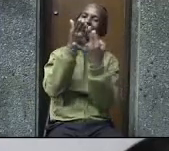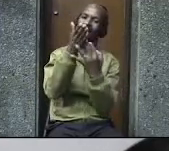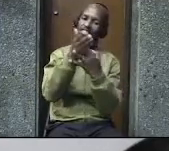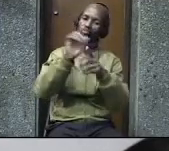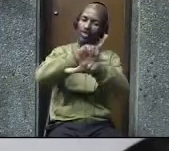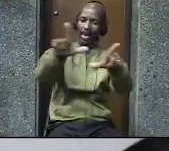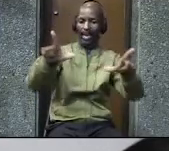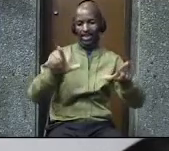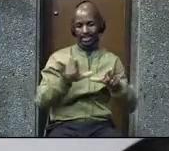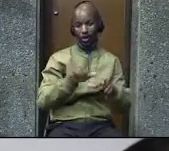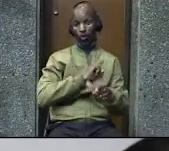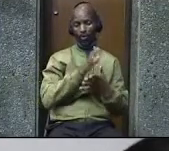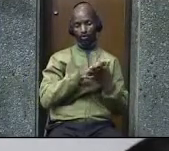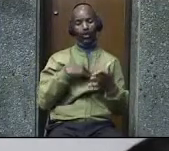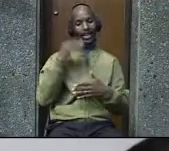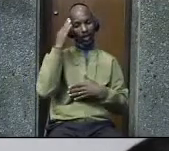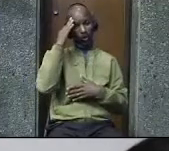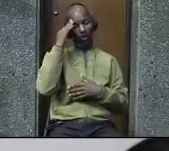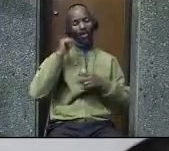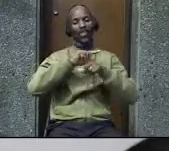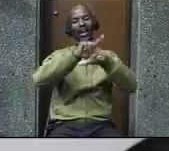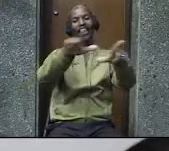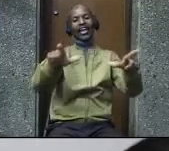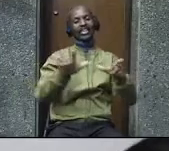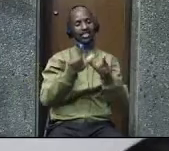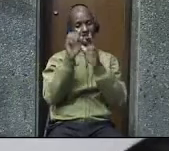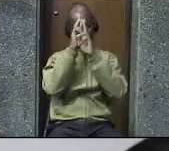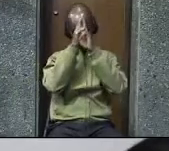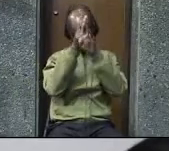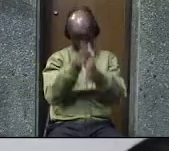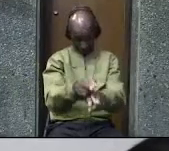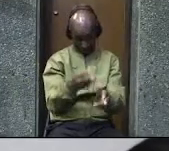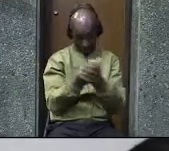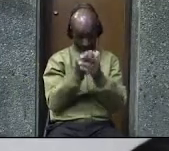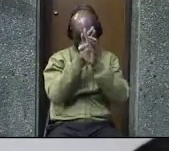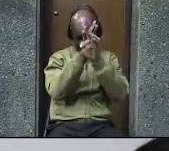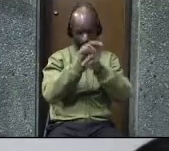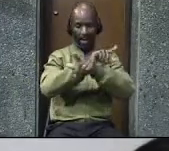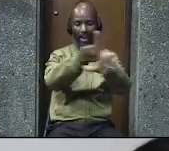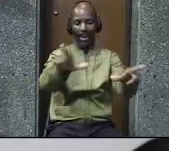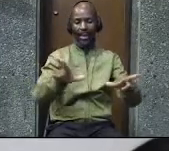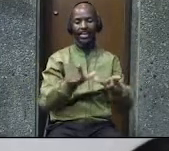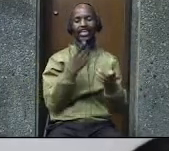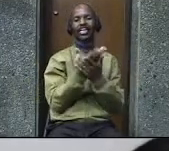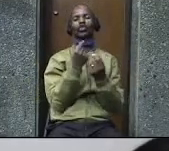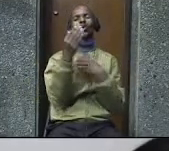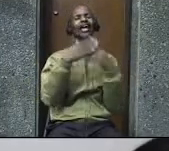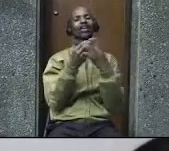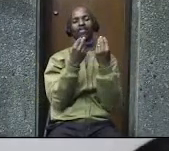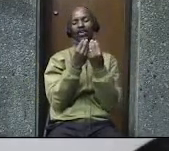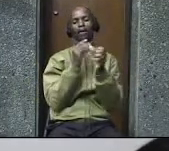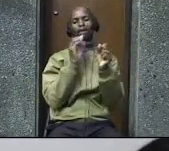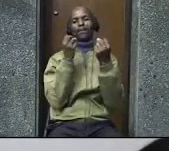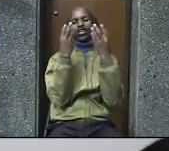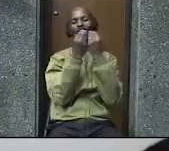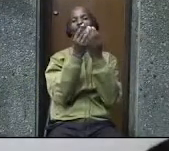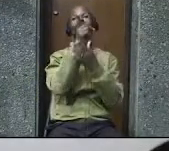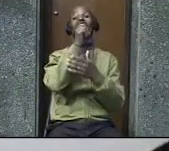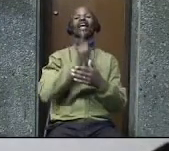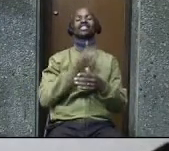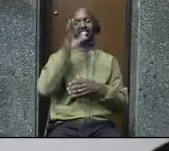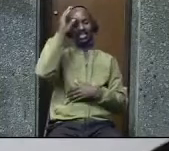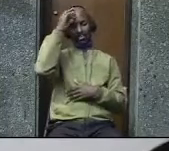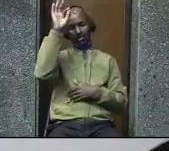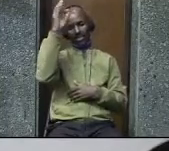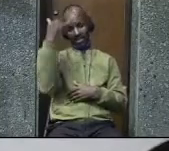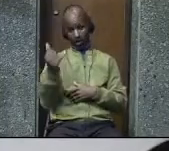land? Because we all know land is dignity. With land, you can do so many things. So we need you to tell us as government to